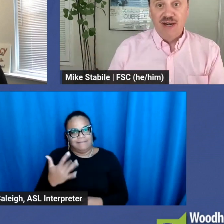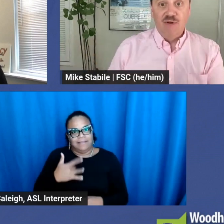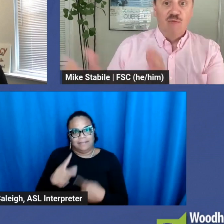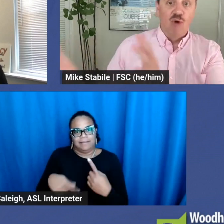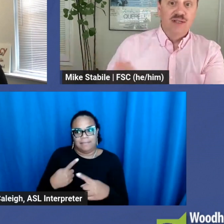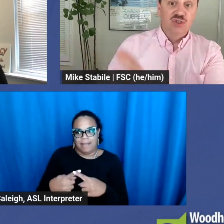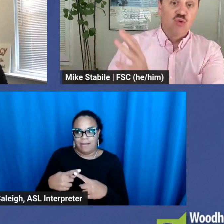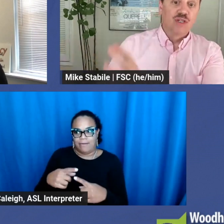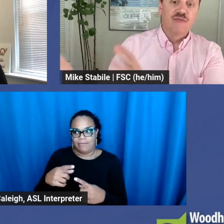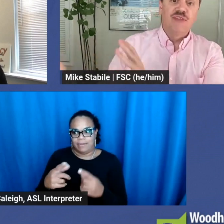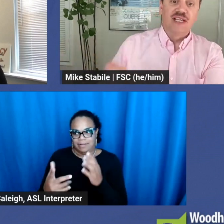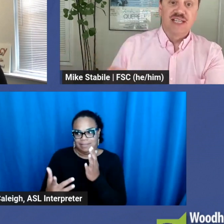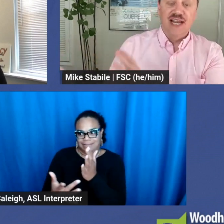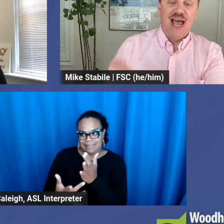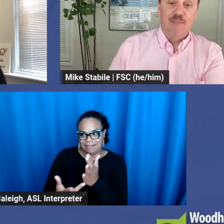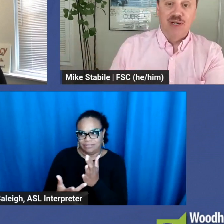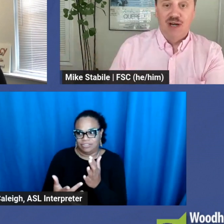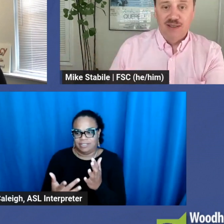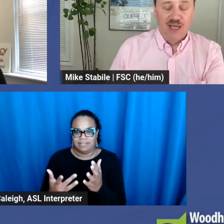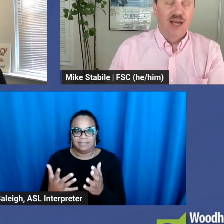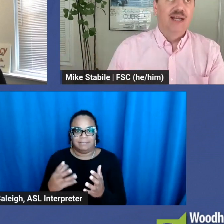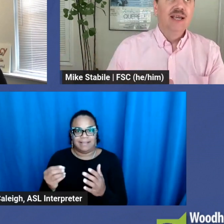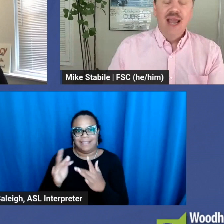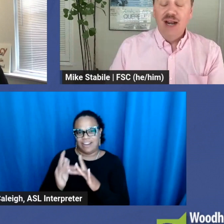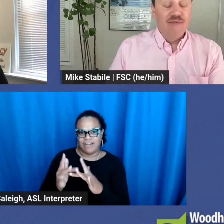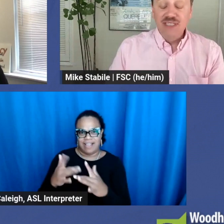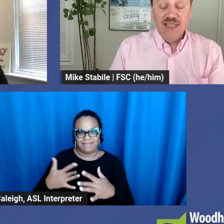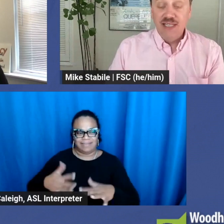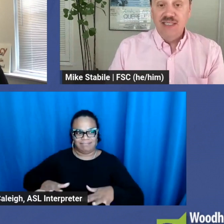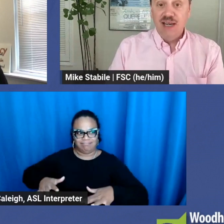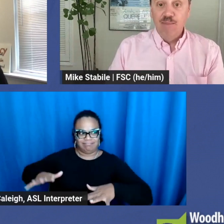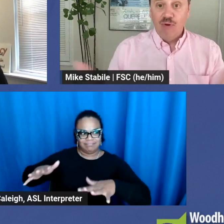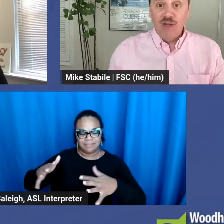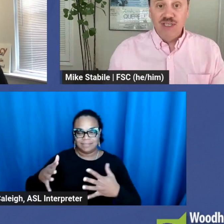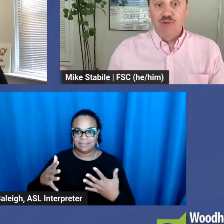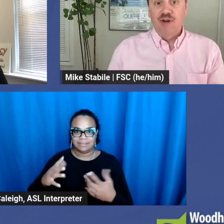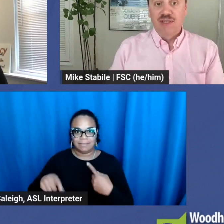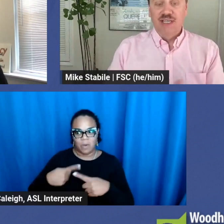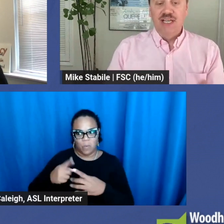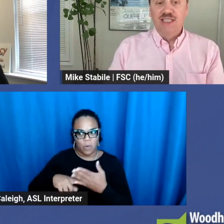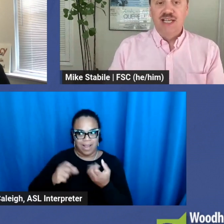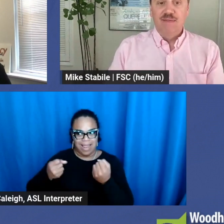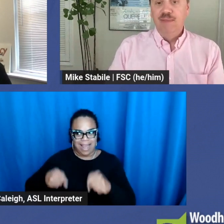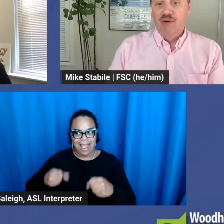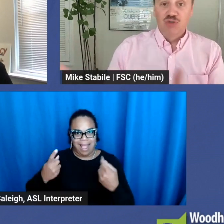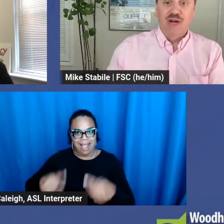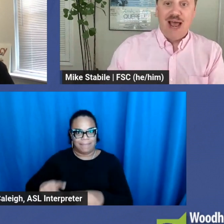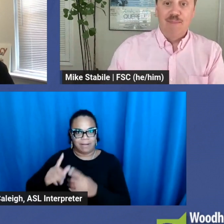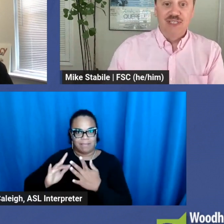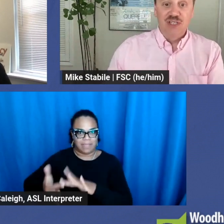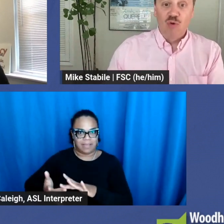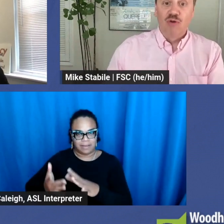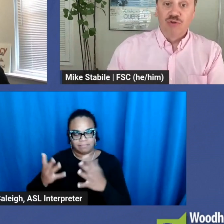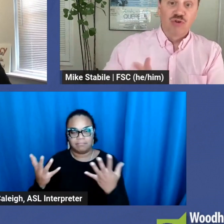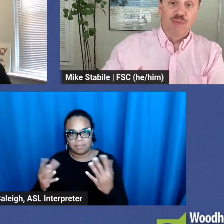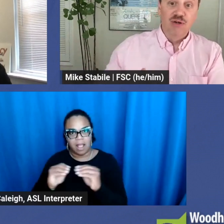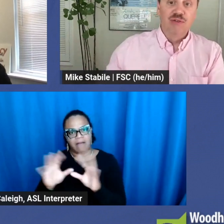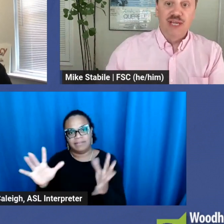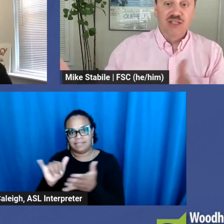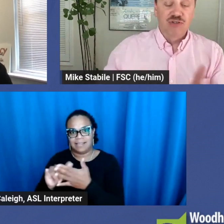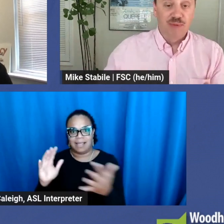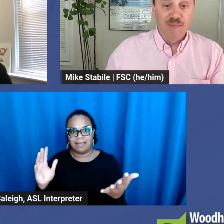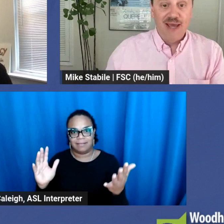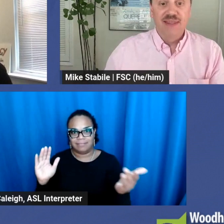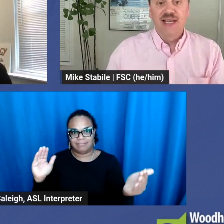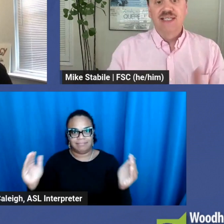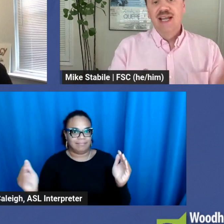internet, right, and what sorts of things can happen online. And obviously that's a broad subject, right? It mirrors what happens in the world. There's going to be good